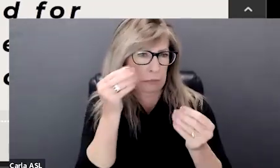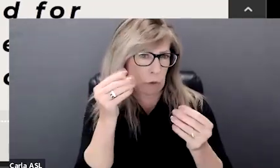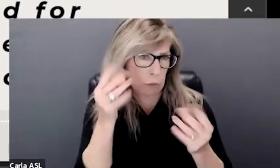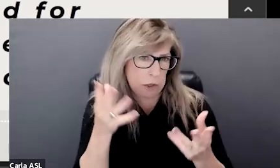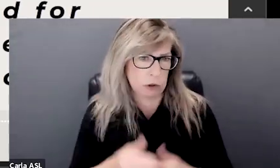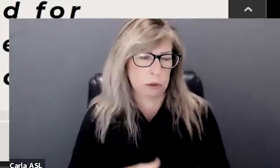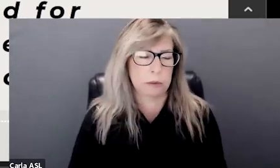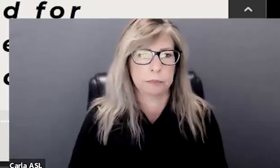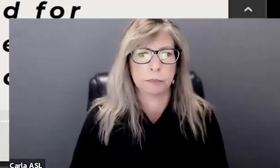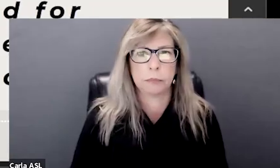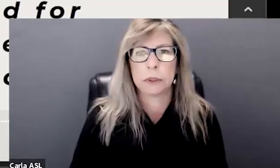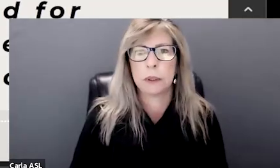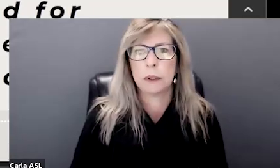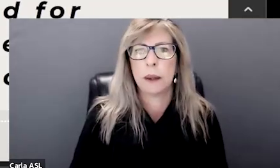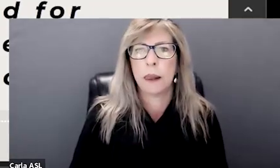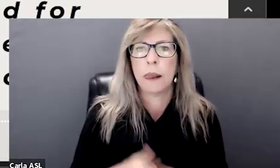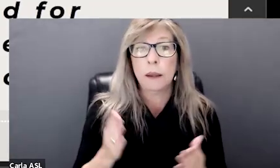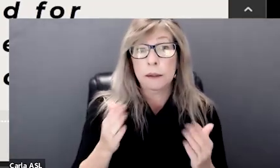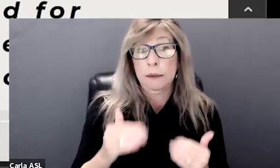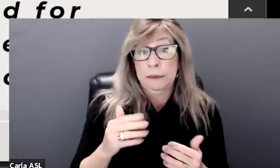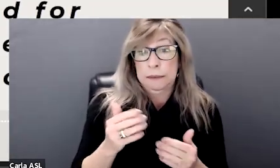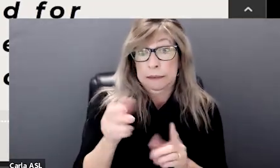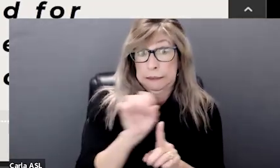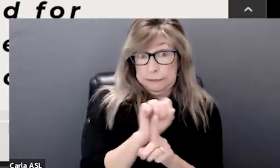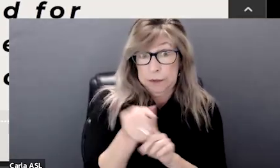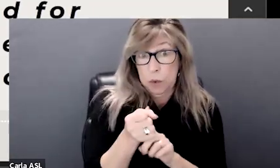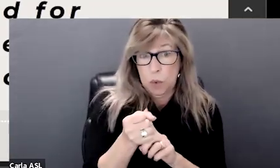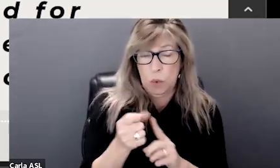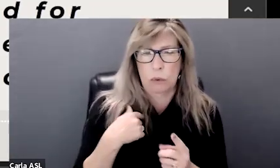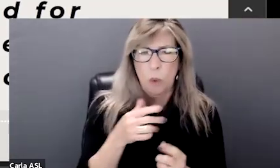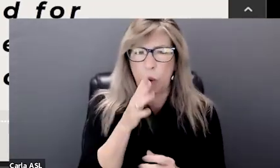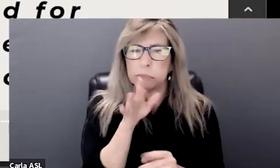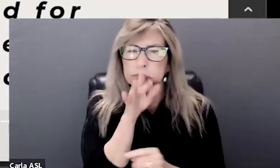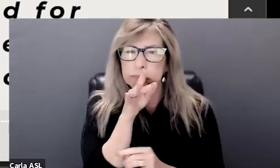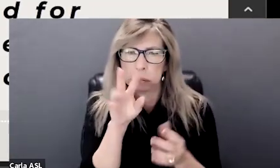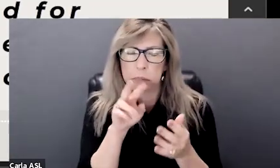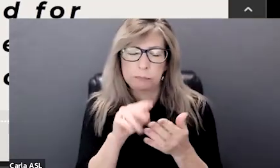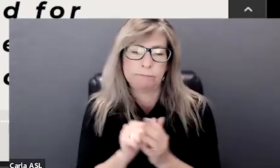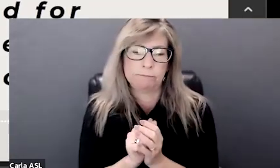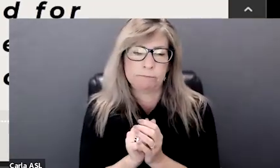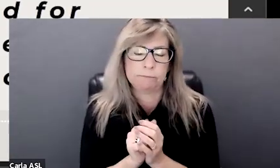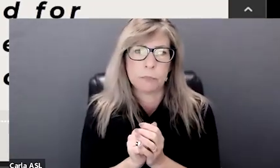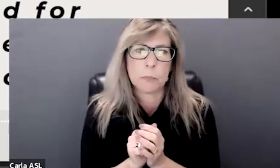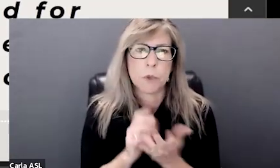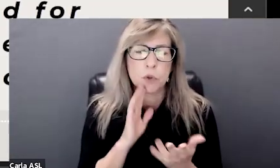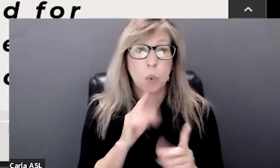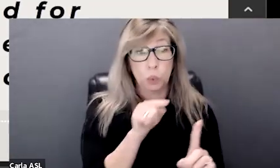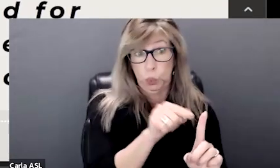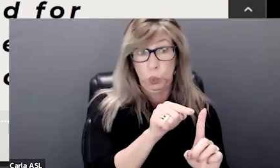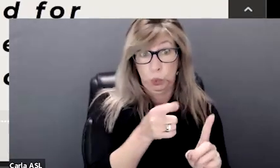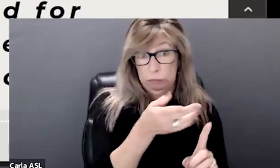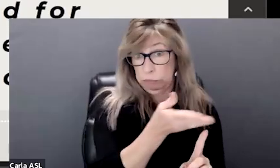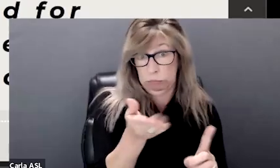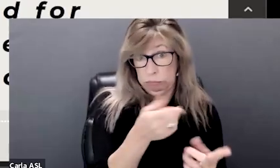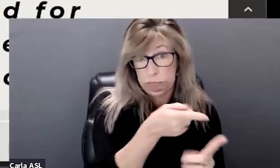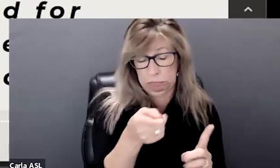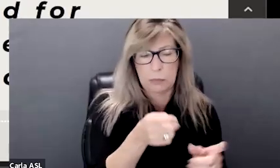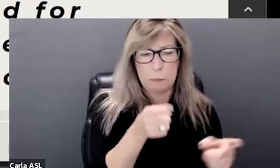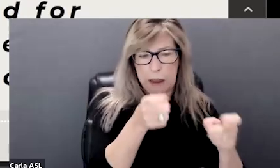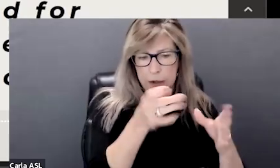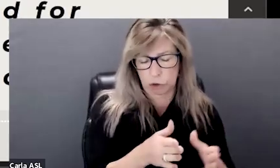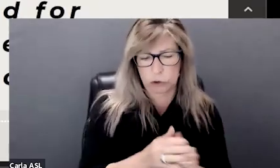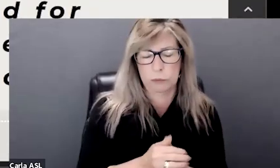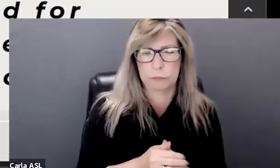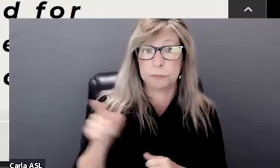and I'll read it to you. Your HR department, so you're a manager, your HR department tells